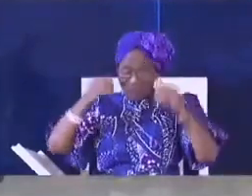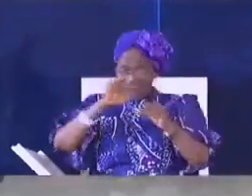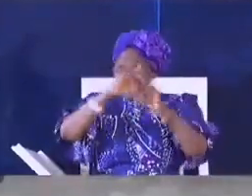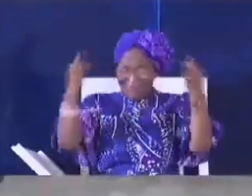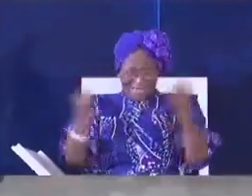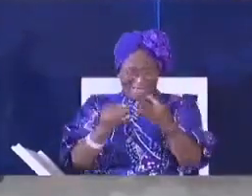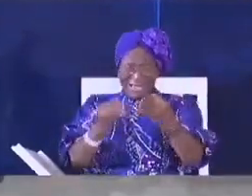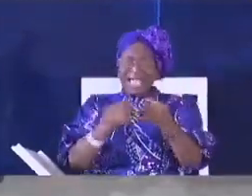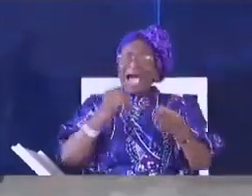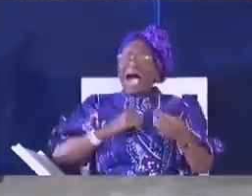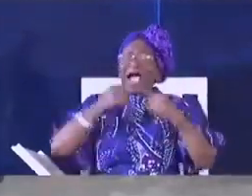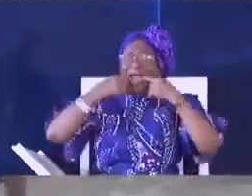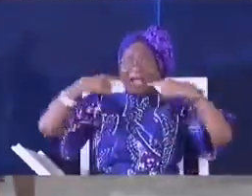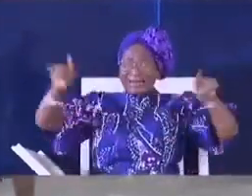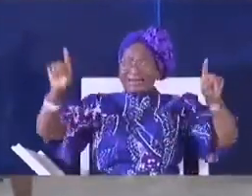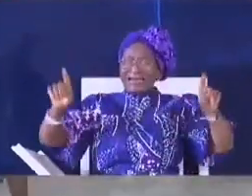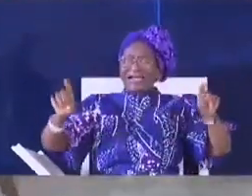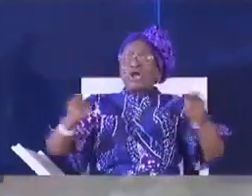I decree